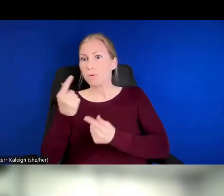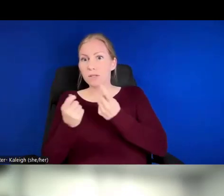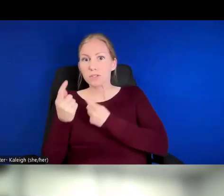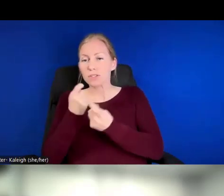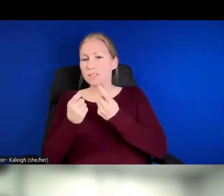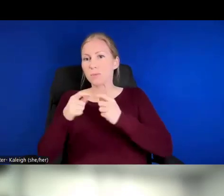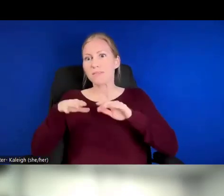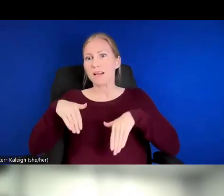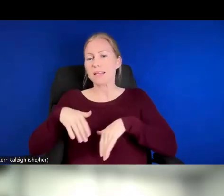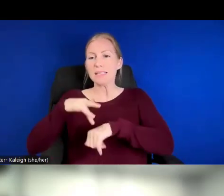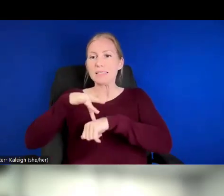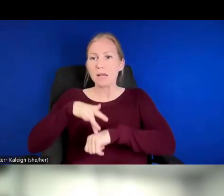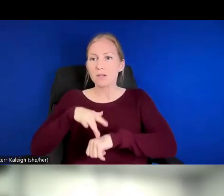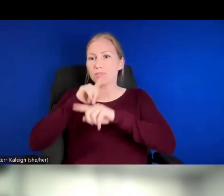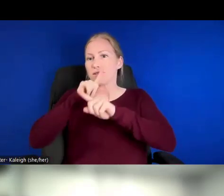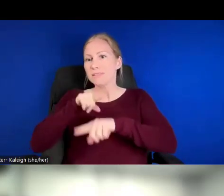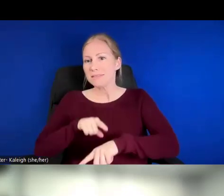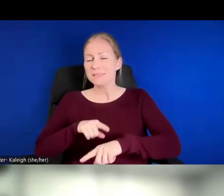reach.